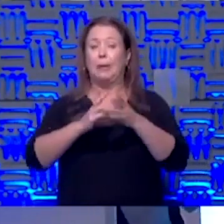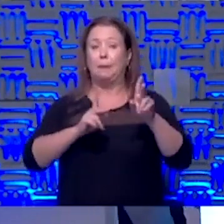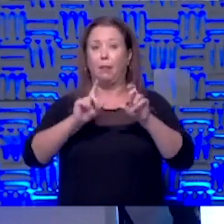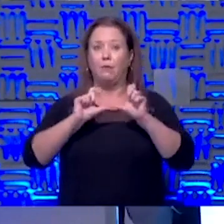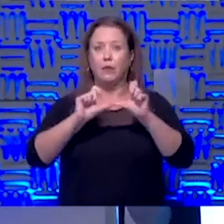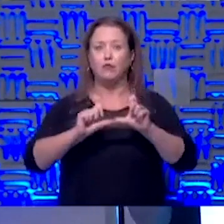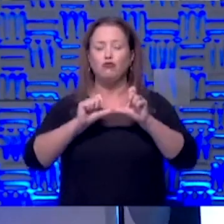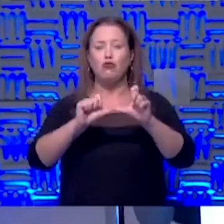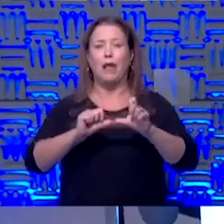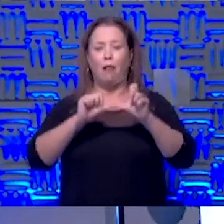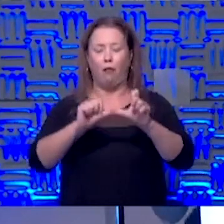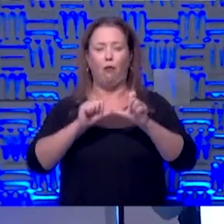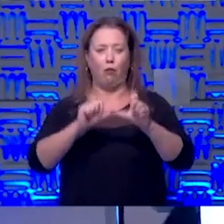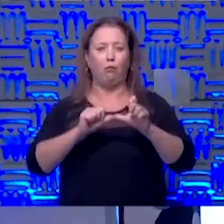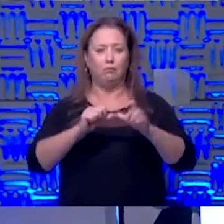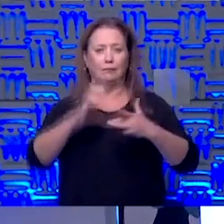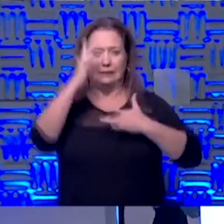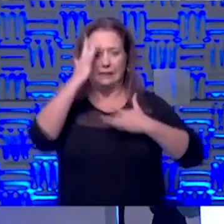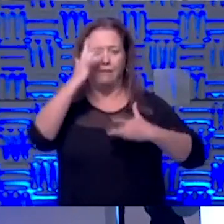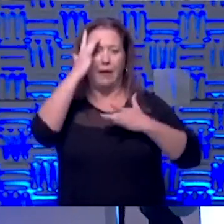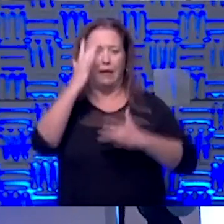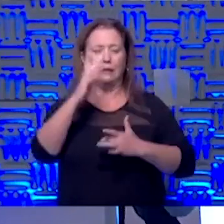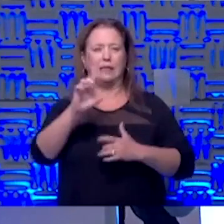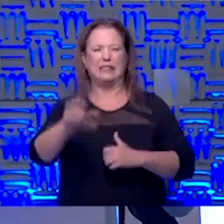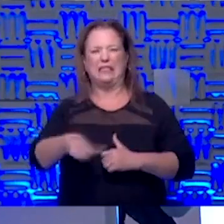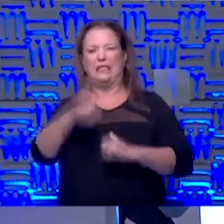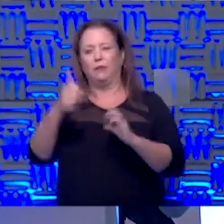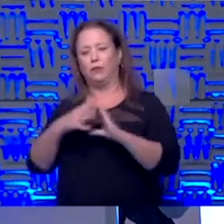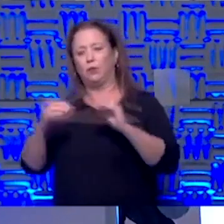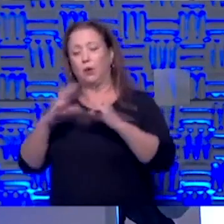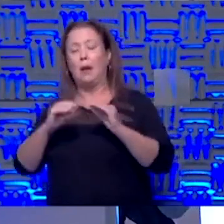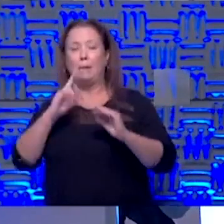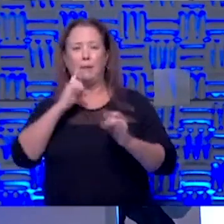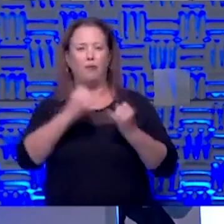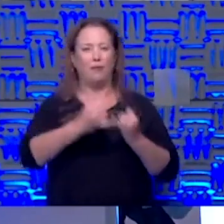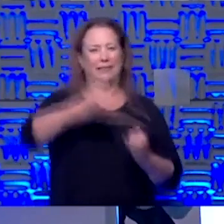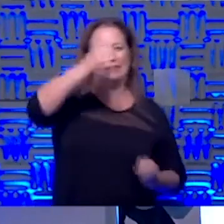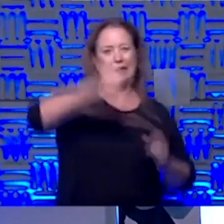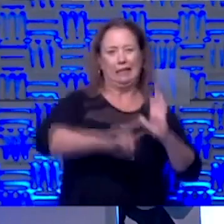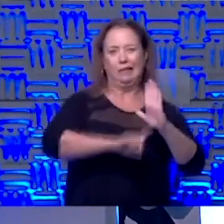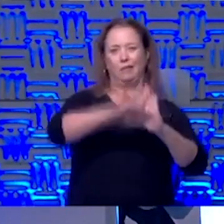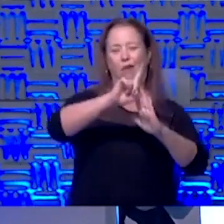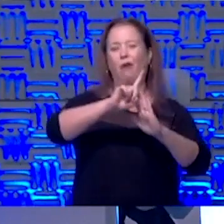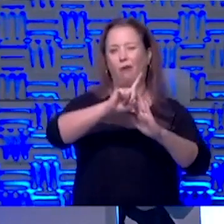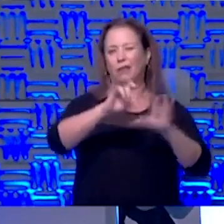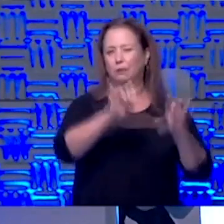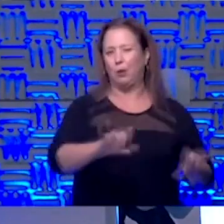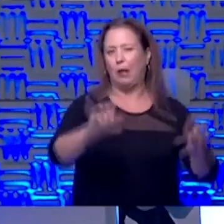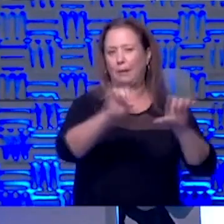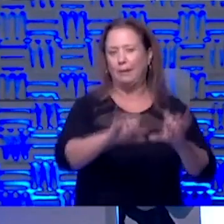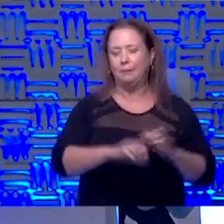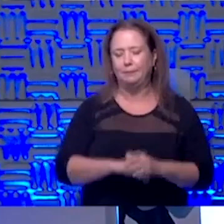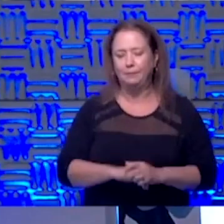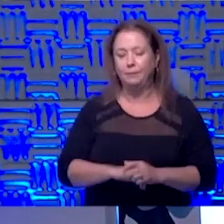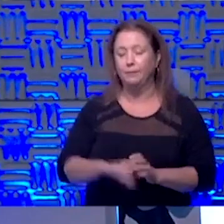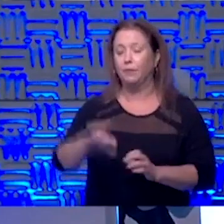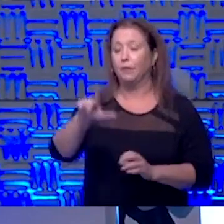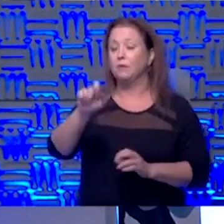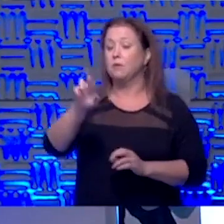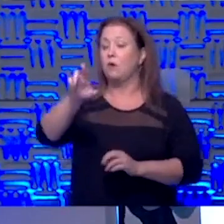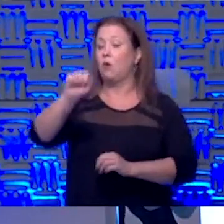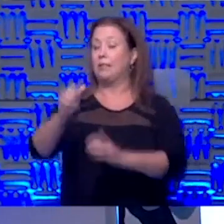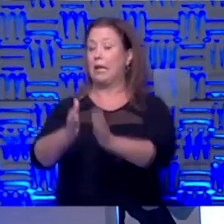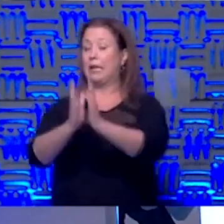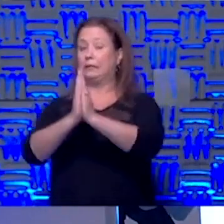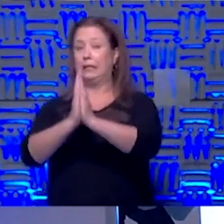have multiple blebs. That would be a different story. So just a few blebs from being tall and skinny, that's pretty common. All right. Laura's asking,